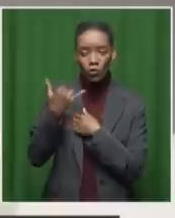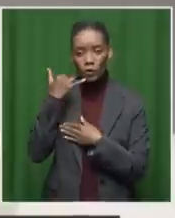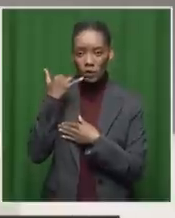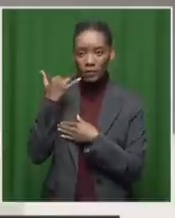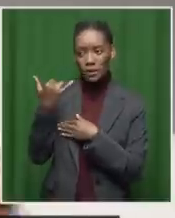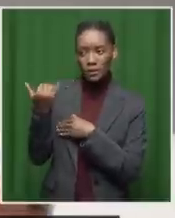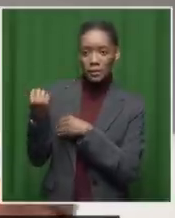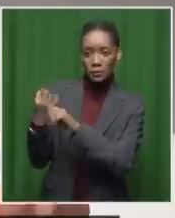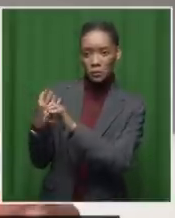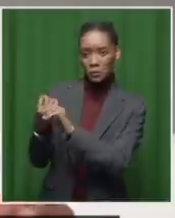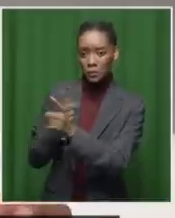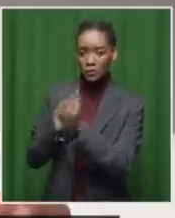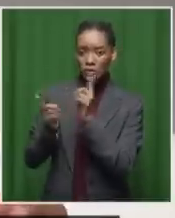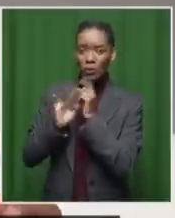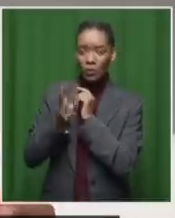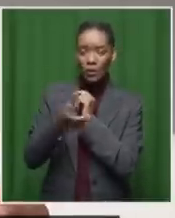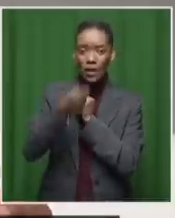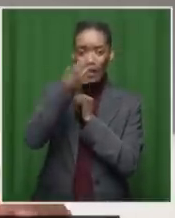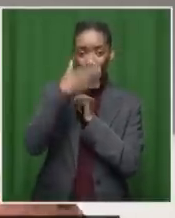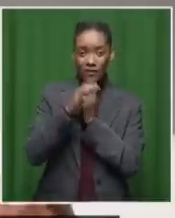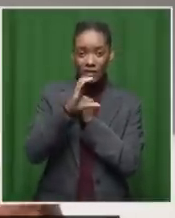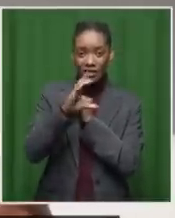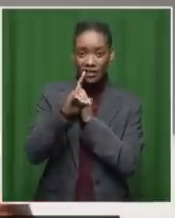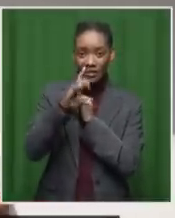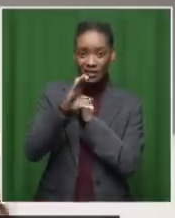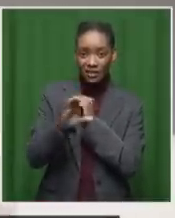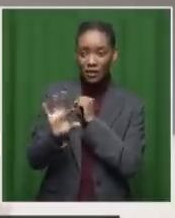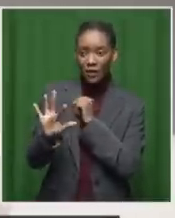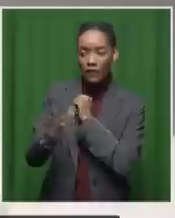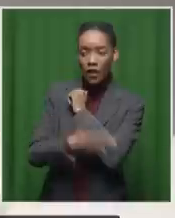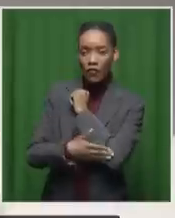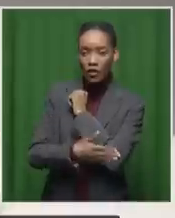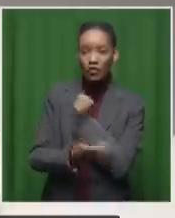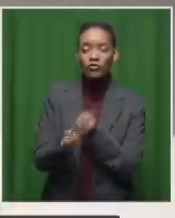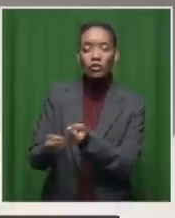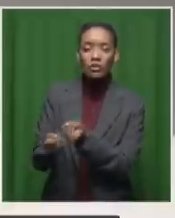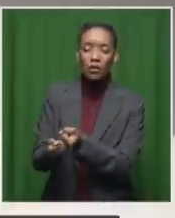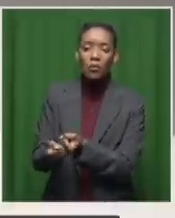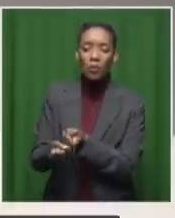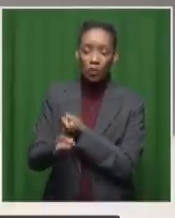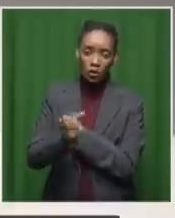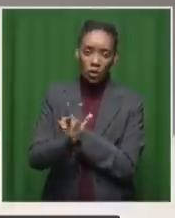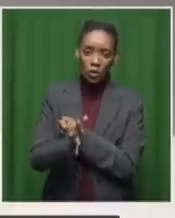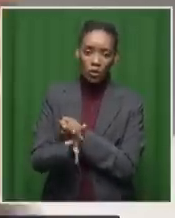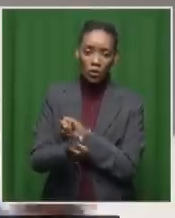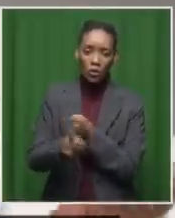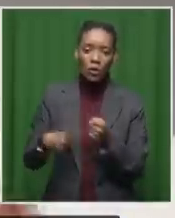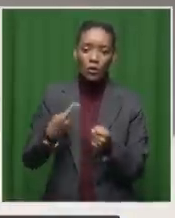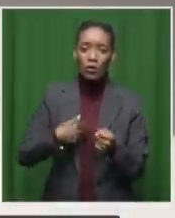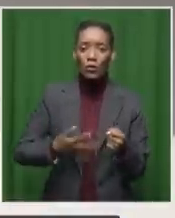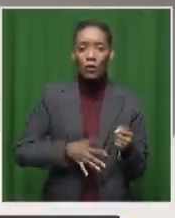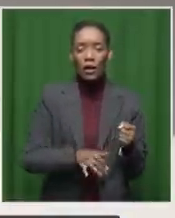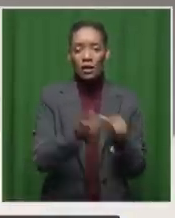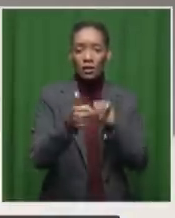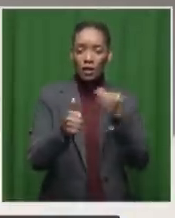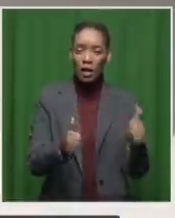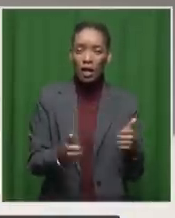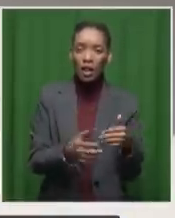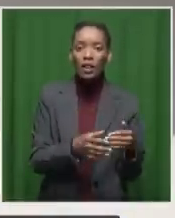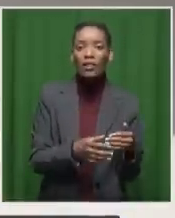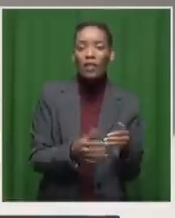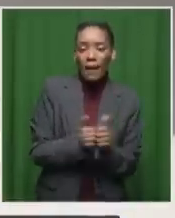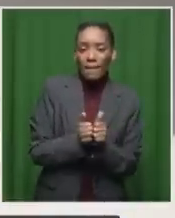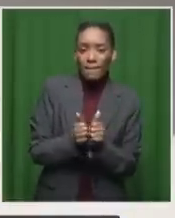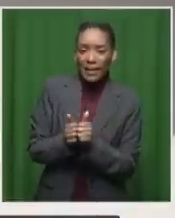CDC will support all of these countries, the five countries. It's our role, together with other partners, WHO and others,